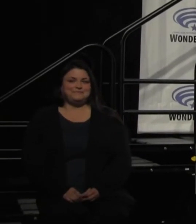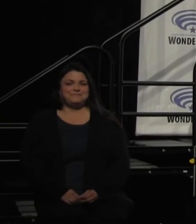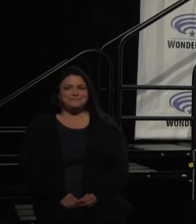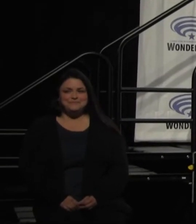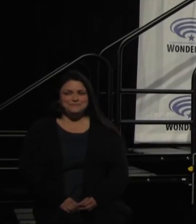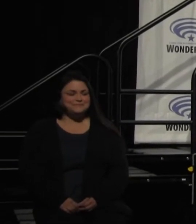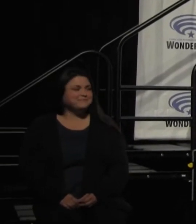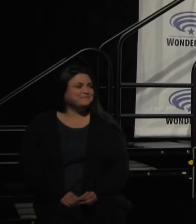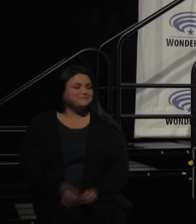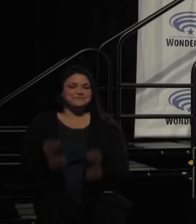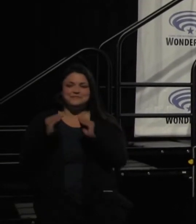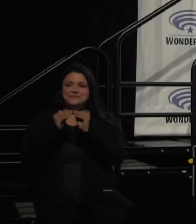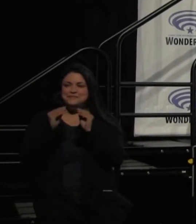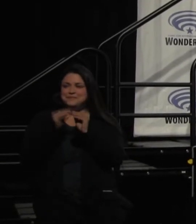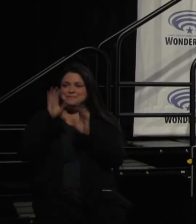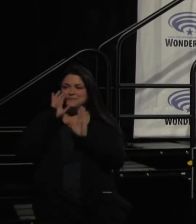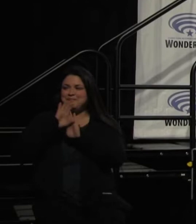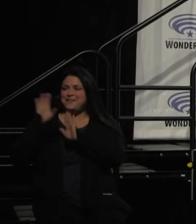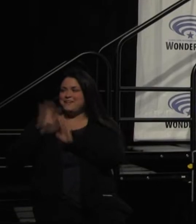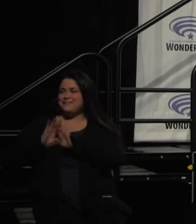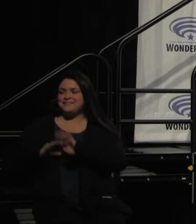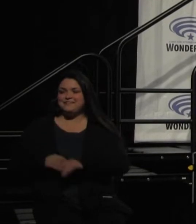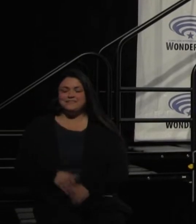And here's some more art, guys. I'm in the middle of